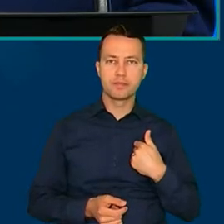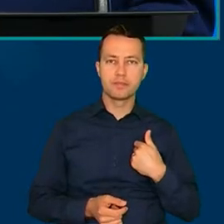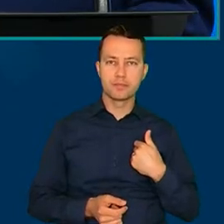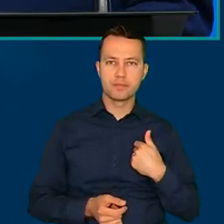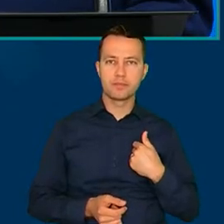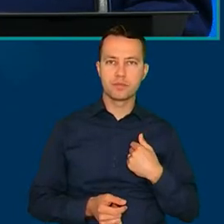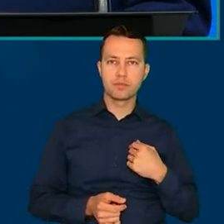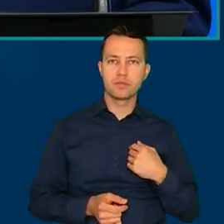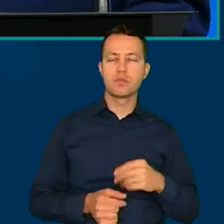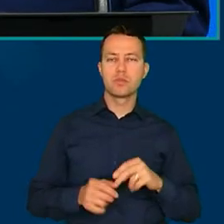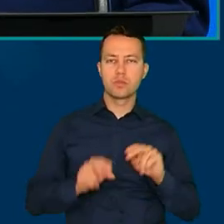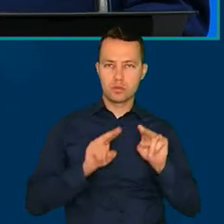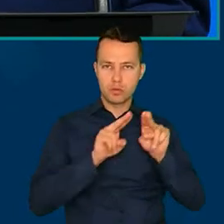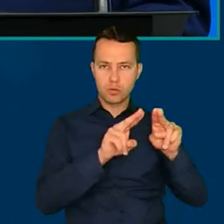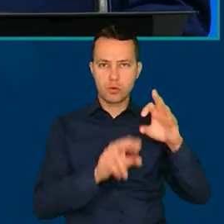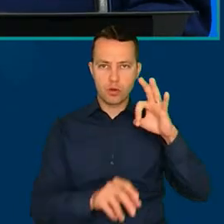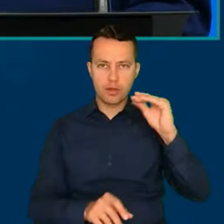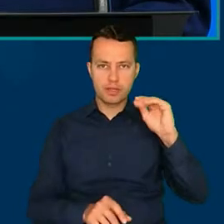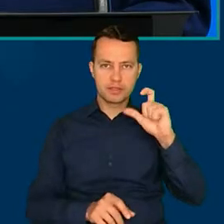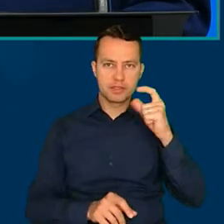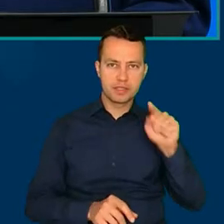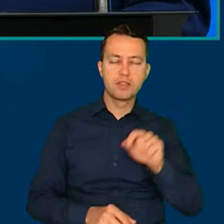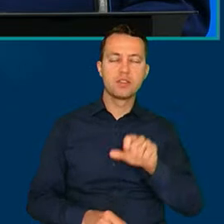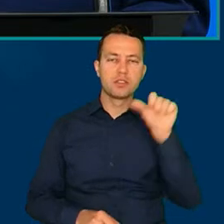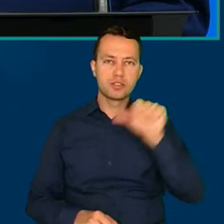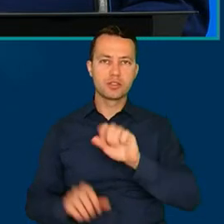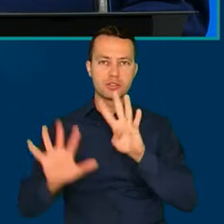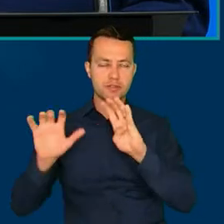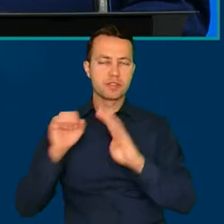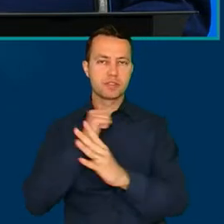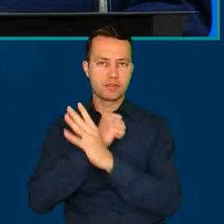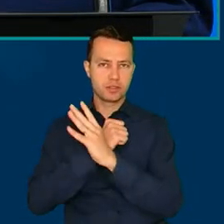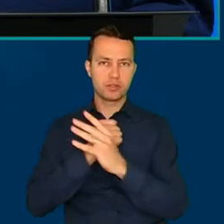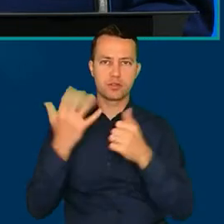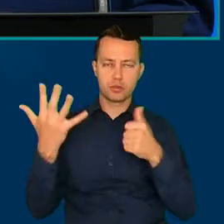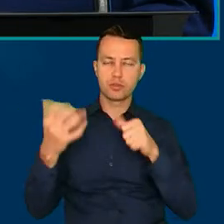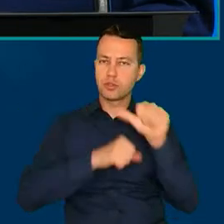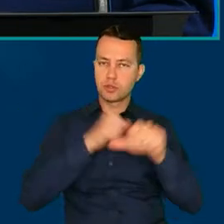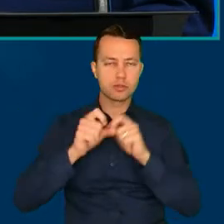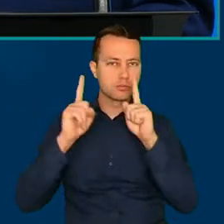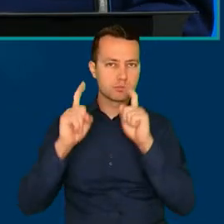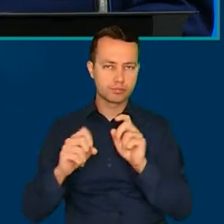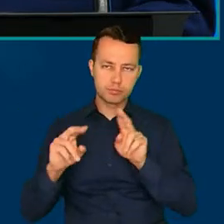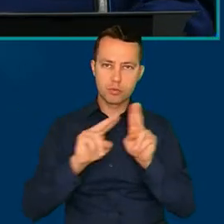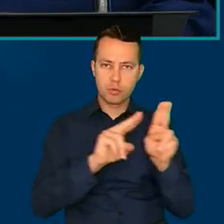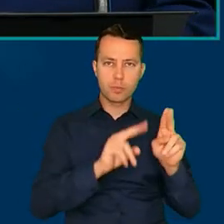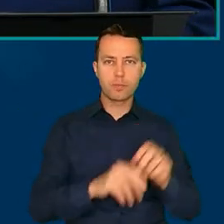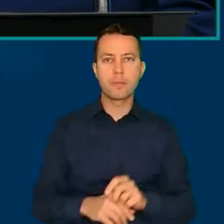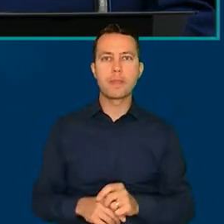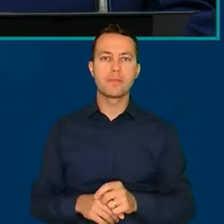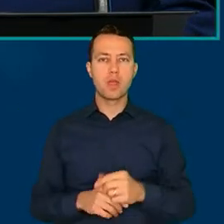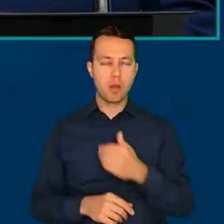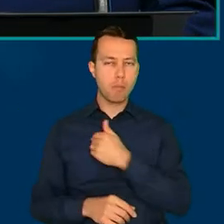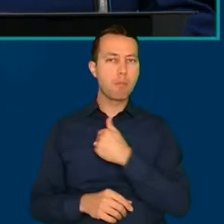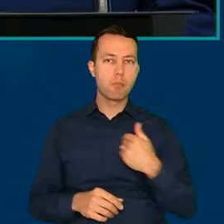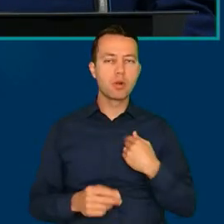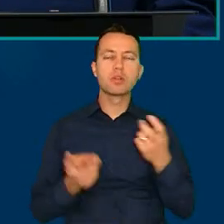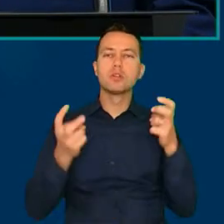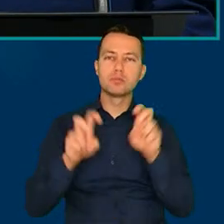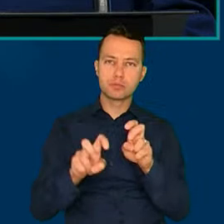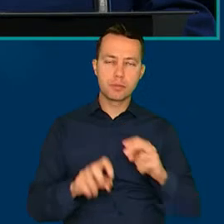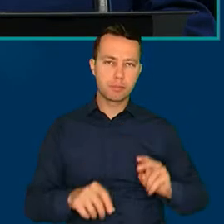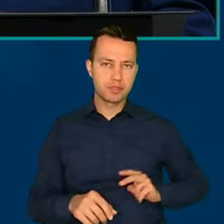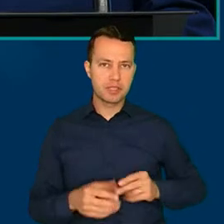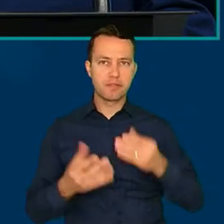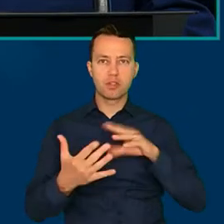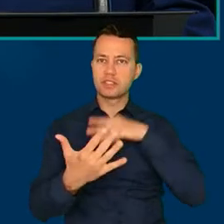is a member of OECD since 1996, and the Polish contact point was